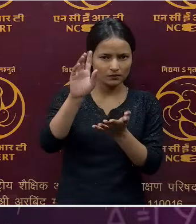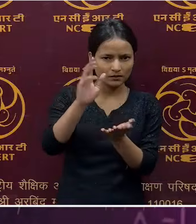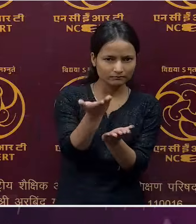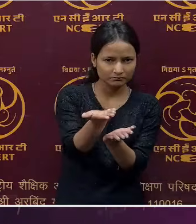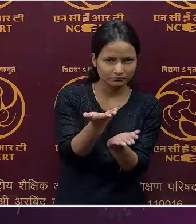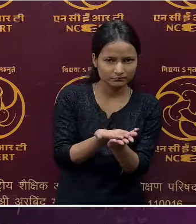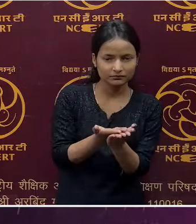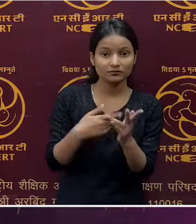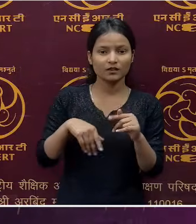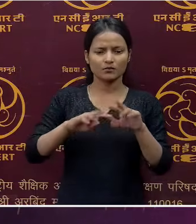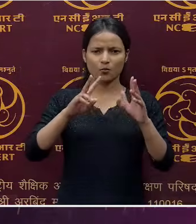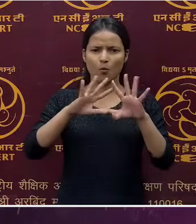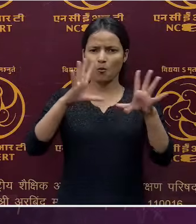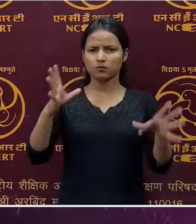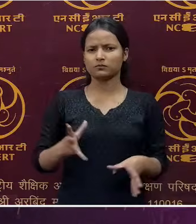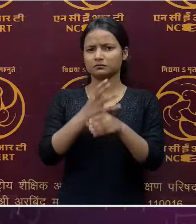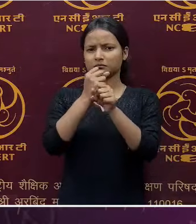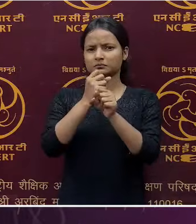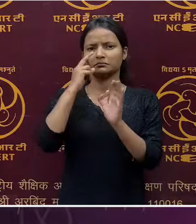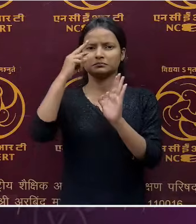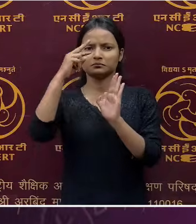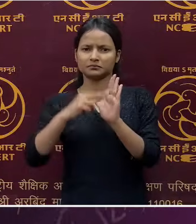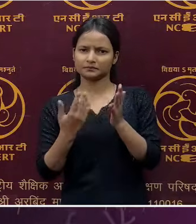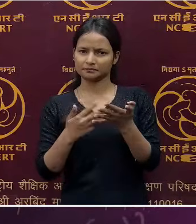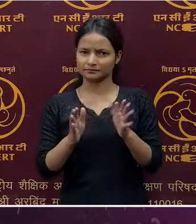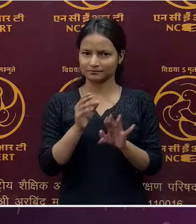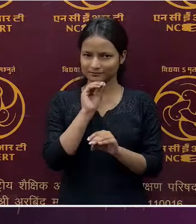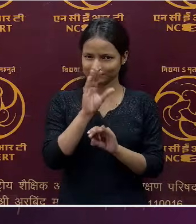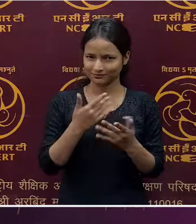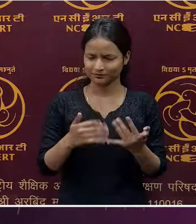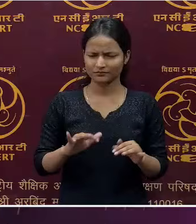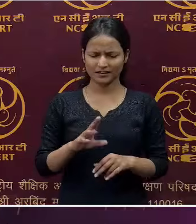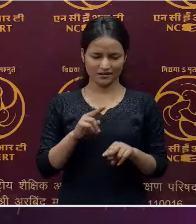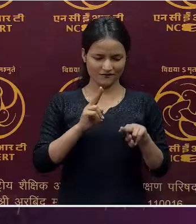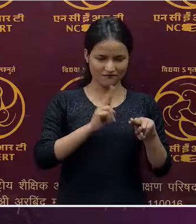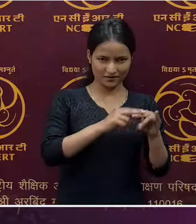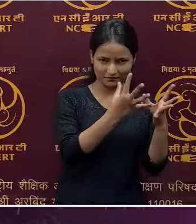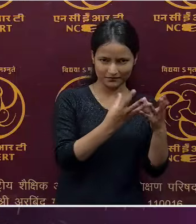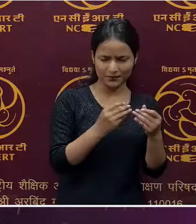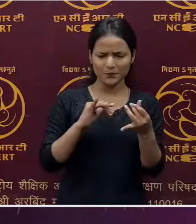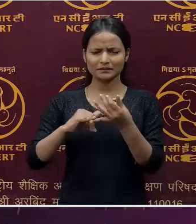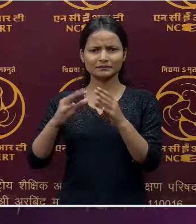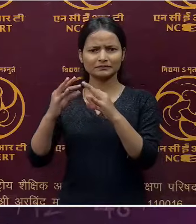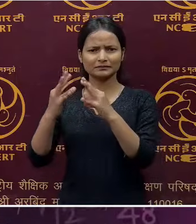gave us an overview of what is function, what is relation, ma'am, I just want to know